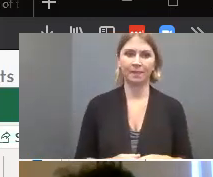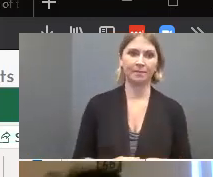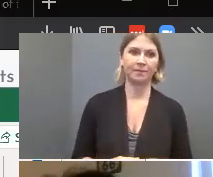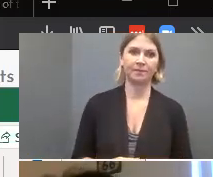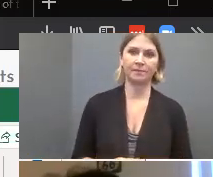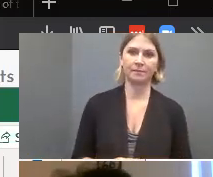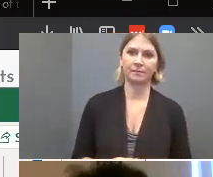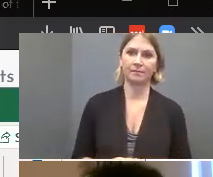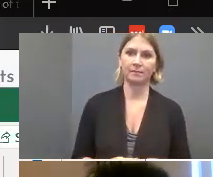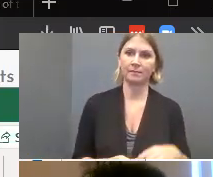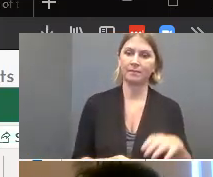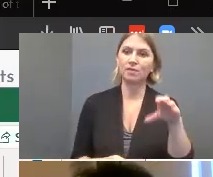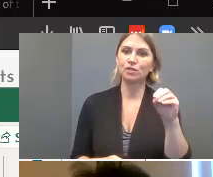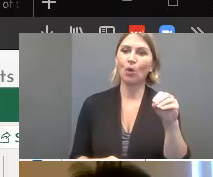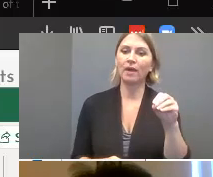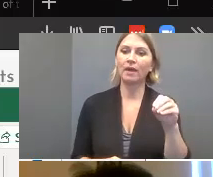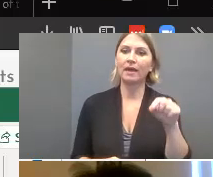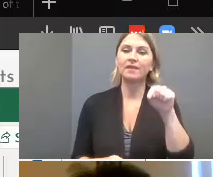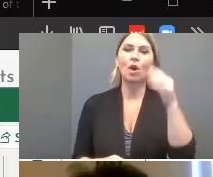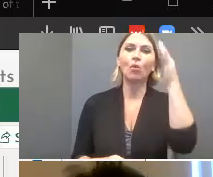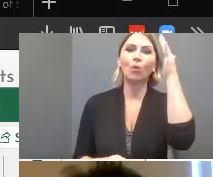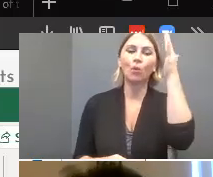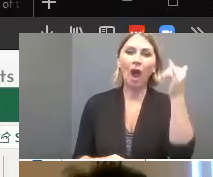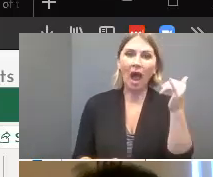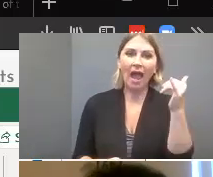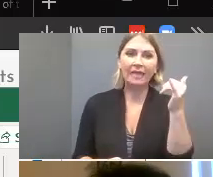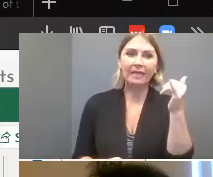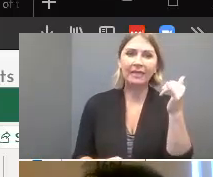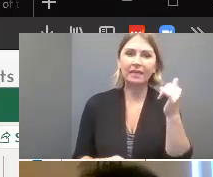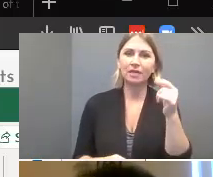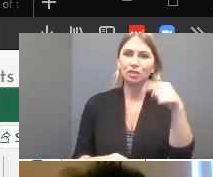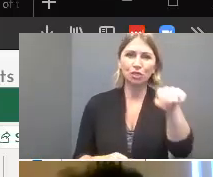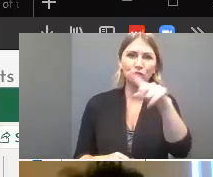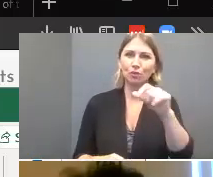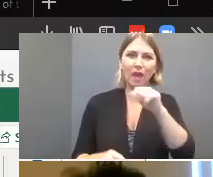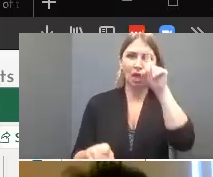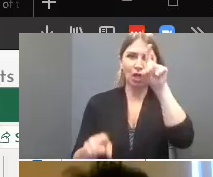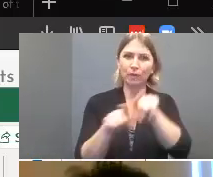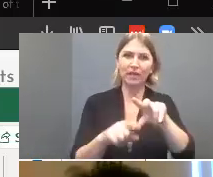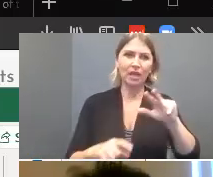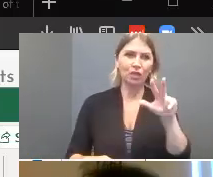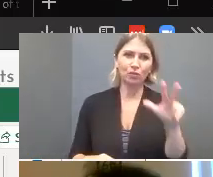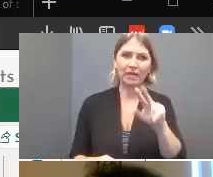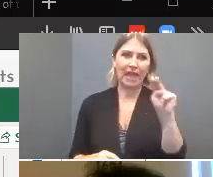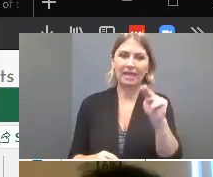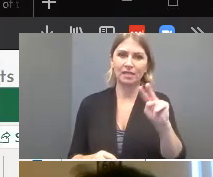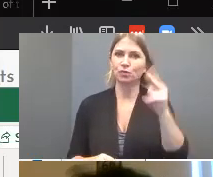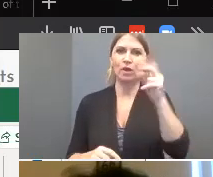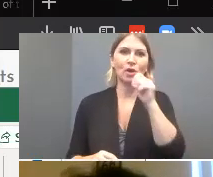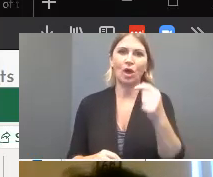And while Sean answers, Yaswanti, why do you not agree that 3n squared will not always be greater than this